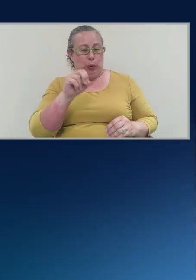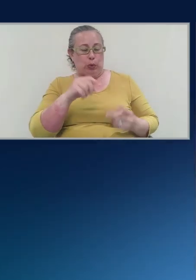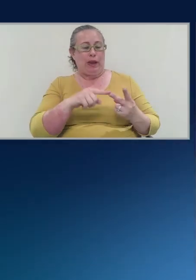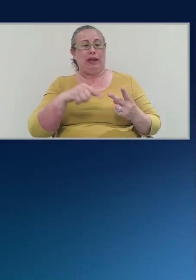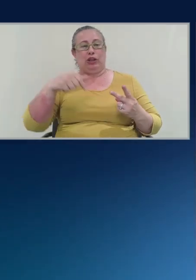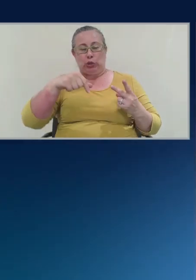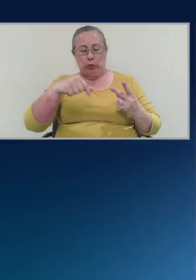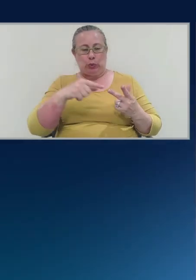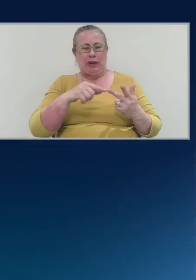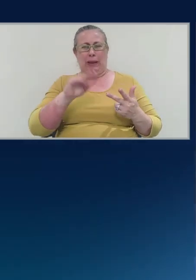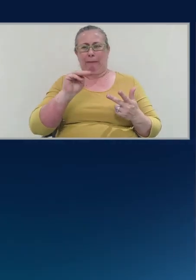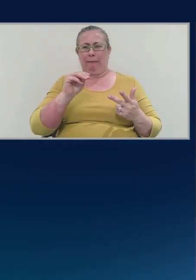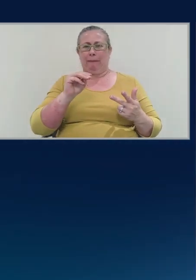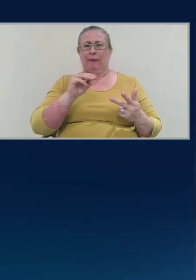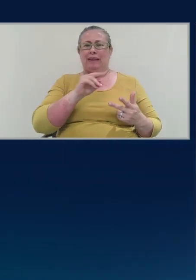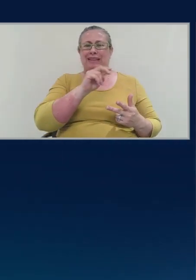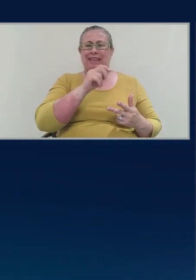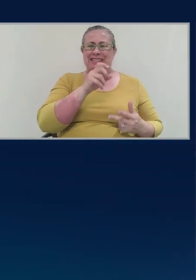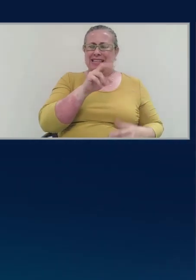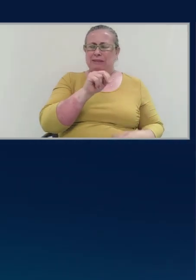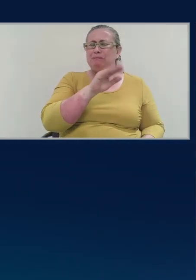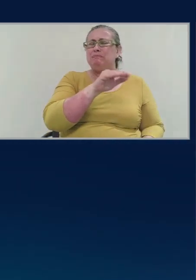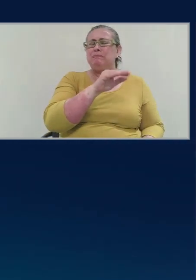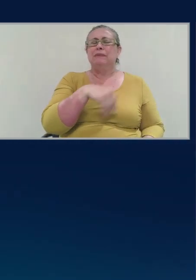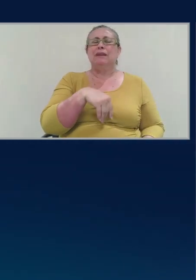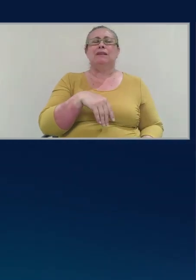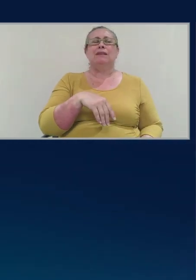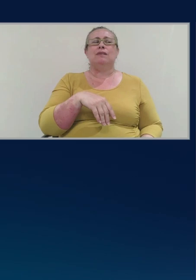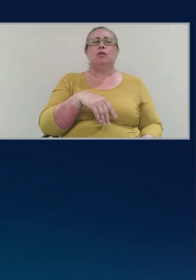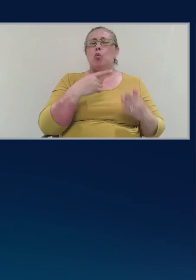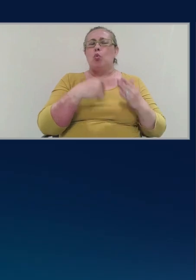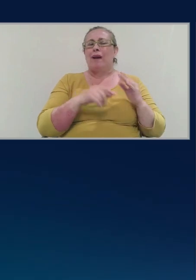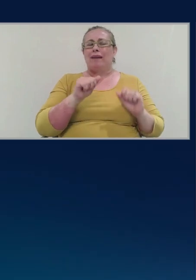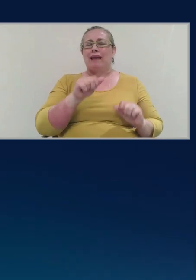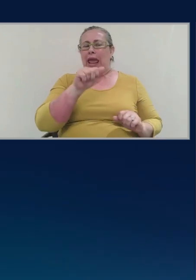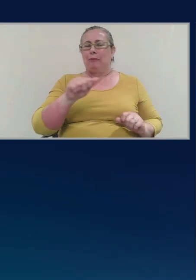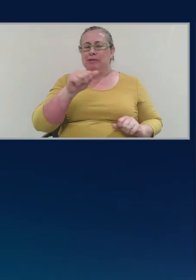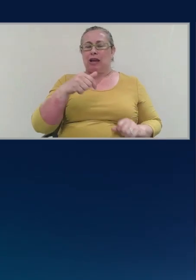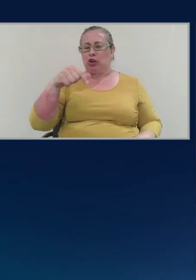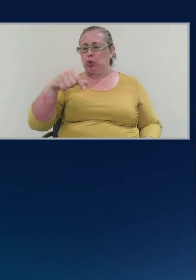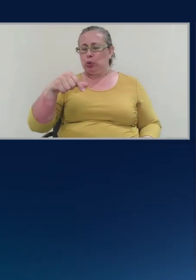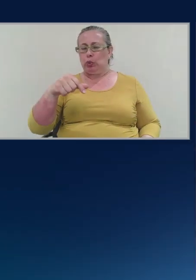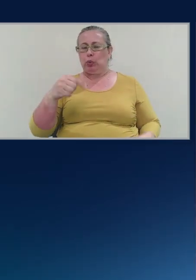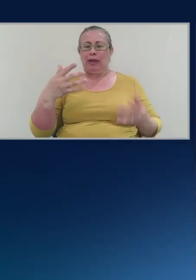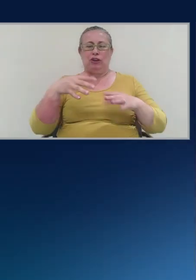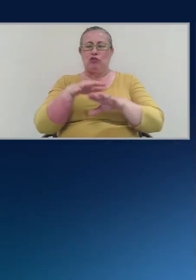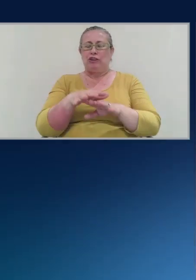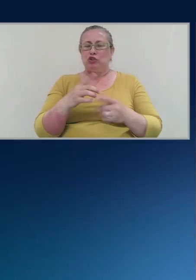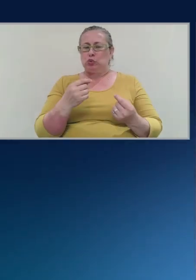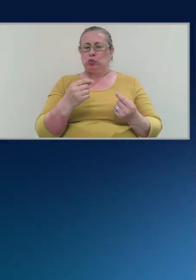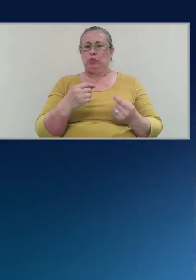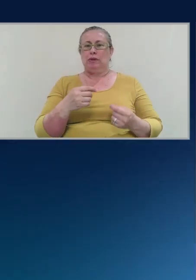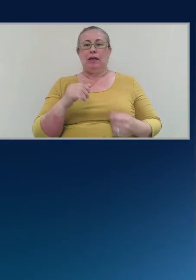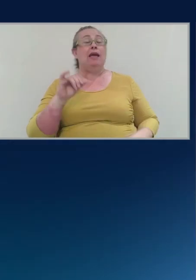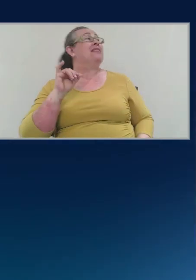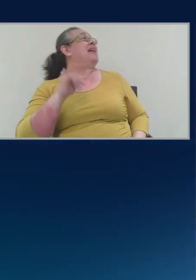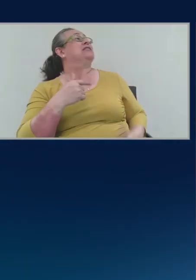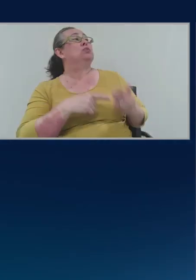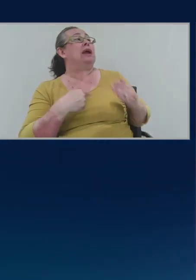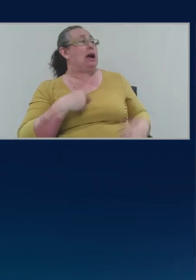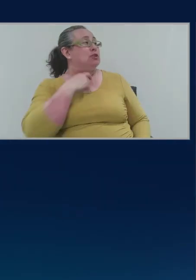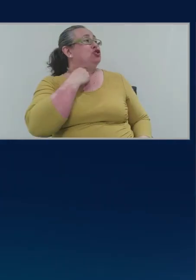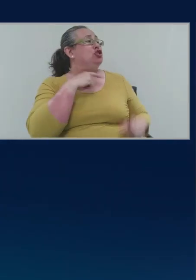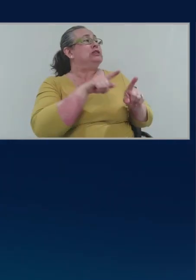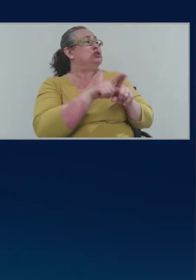How does, question for you, Yeah. what can Amazon Q data integration do? That's what I was curious about too, Nitin.